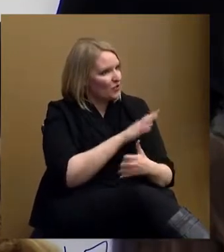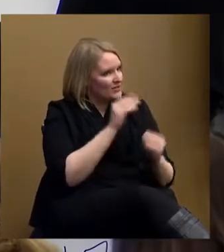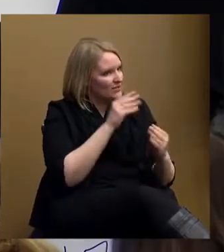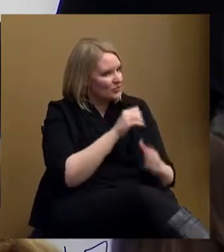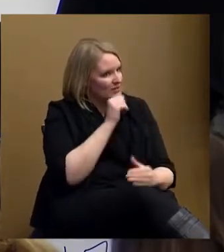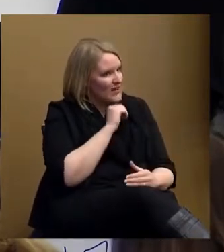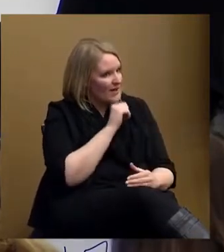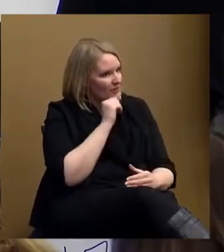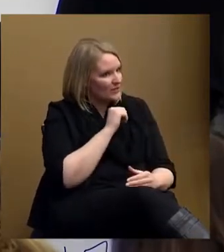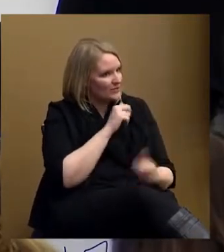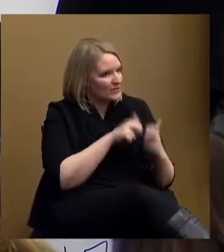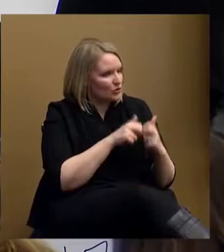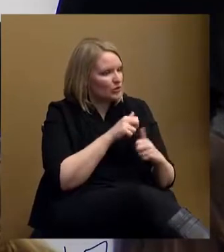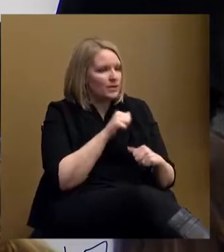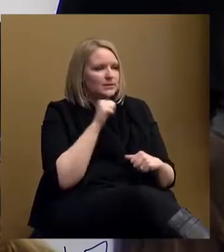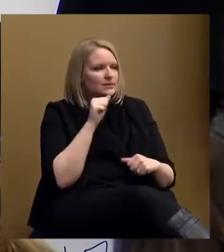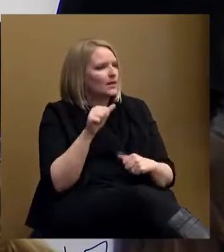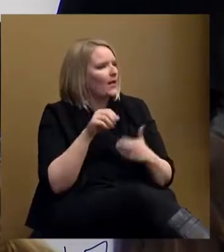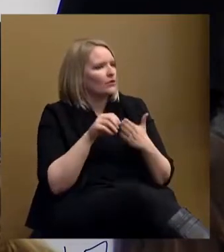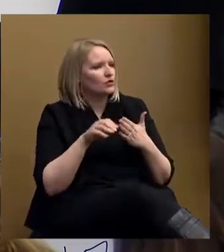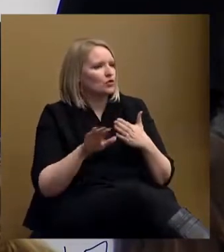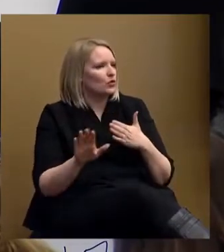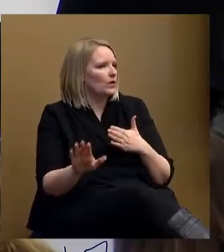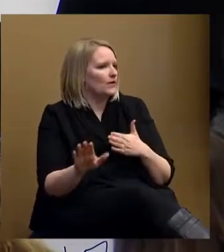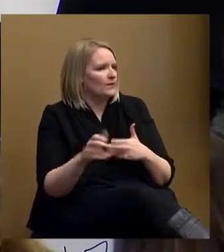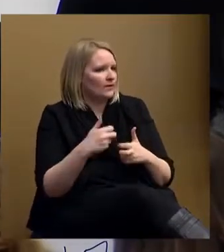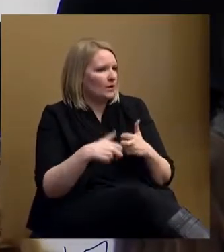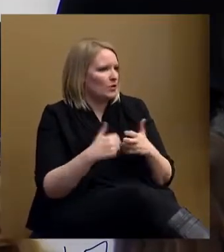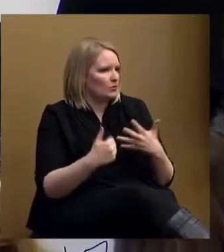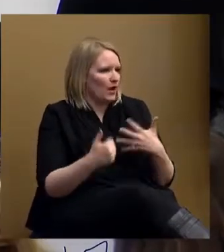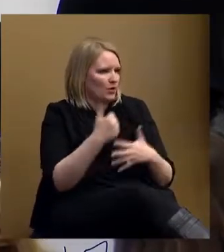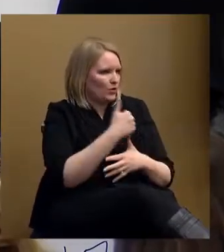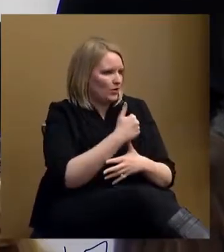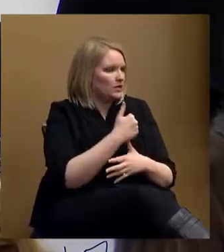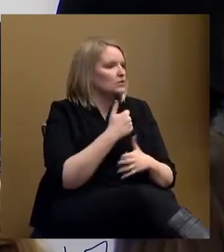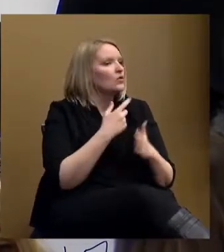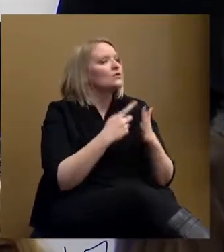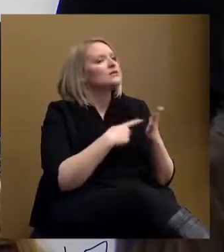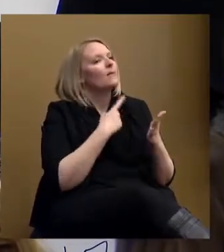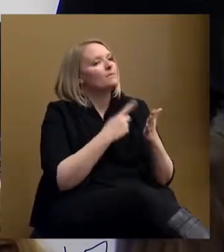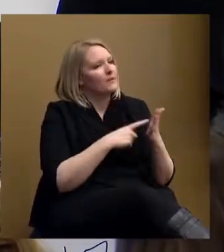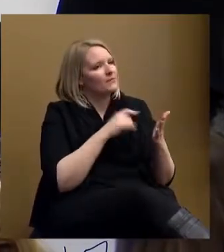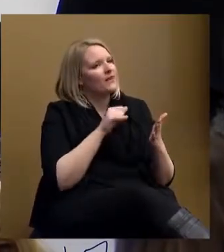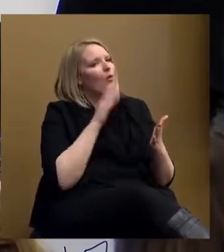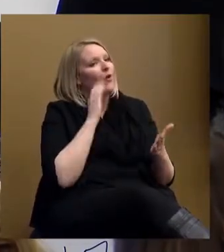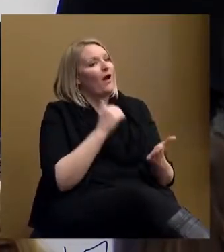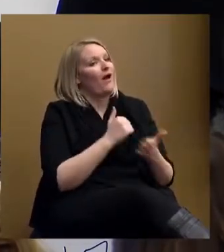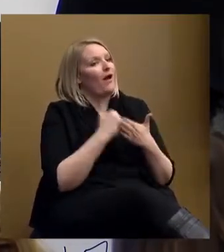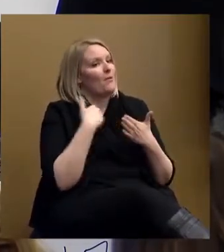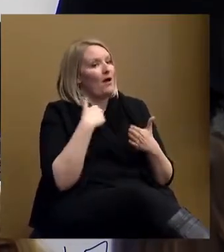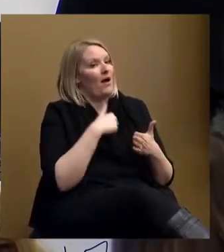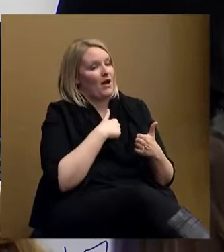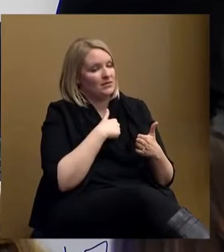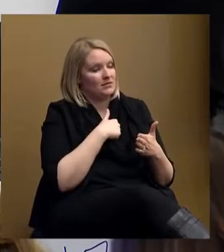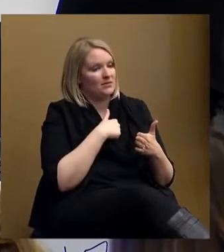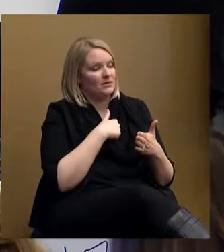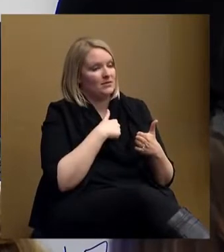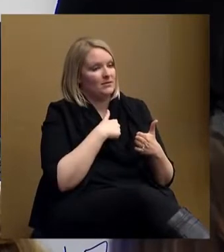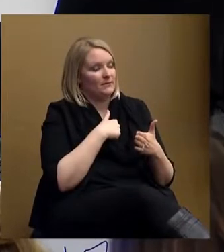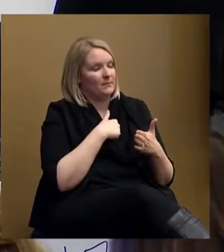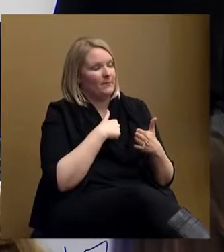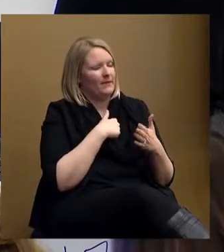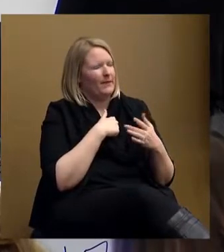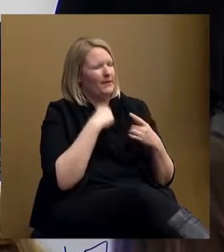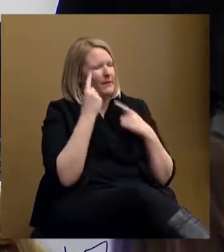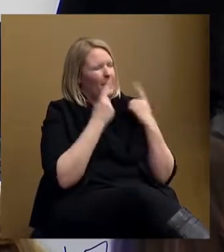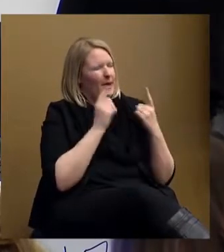issue. It's not actually a priority. So sometimes this helps us take our own sensory